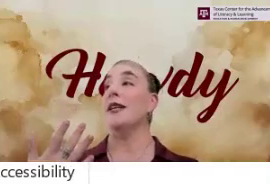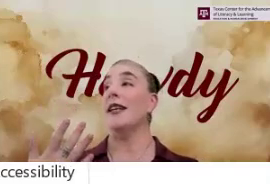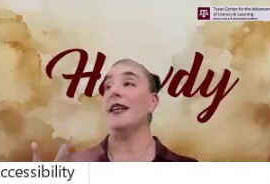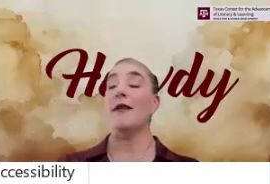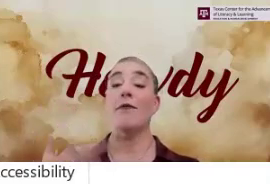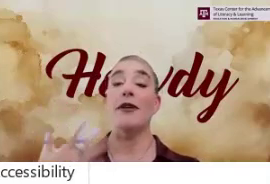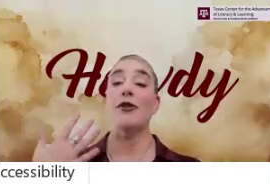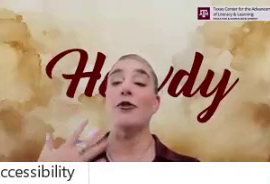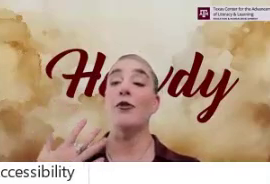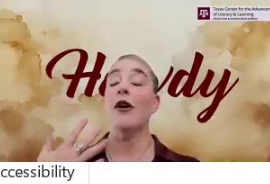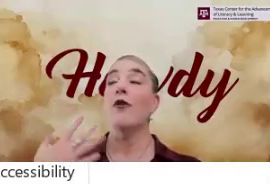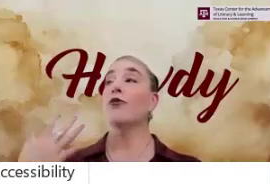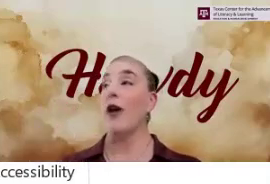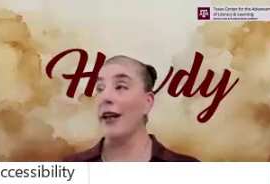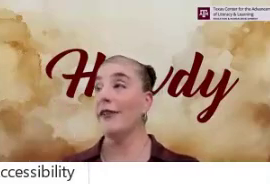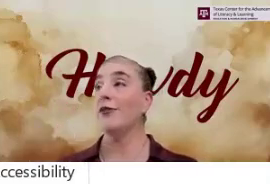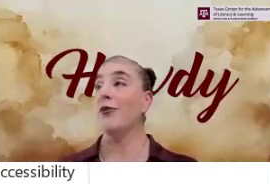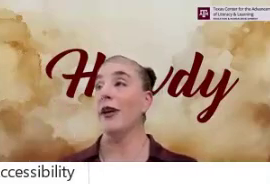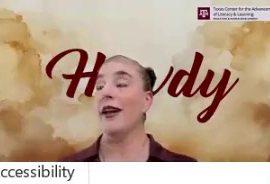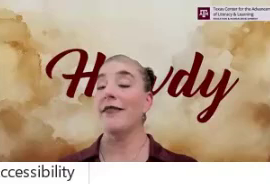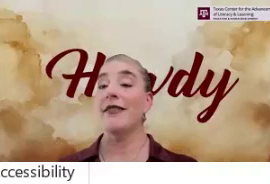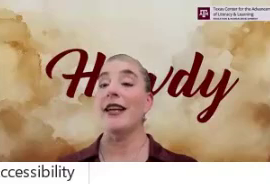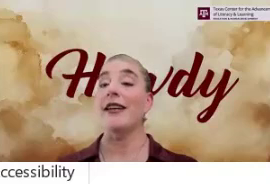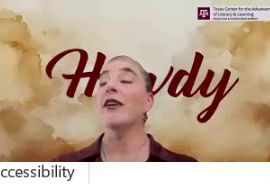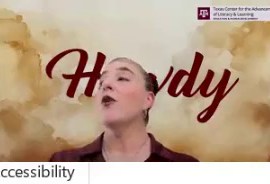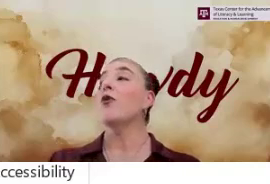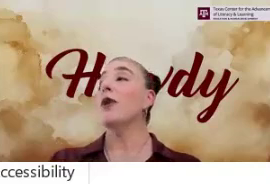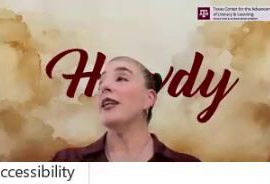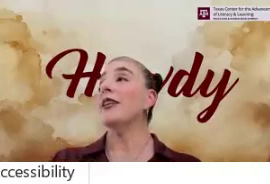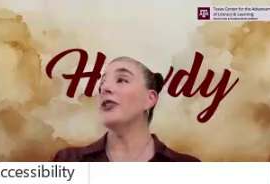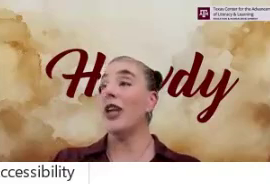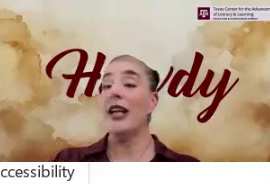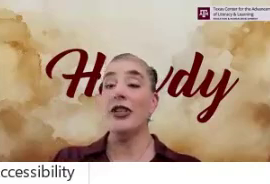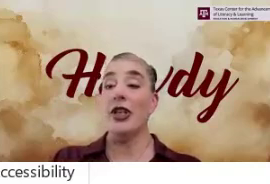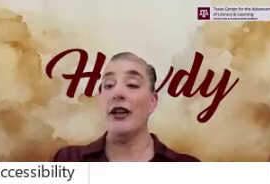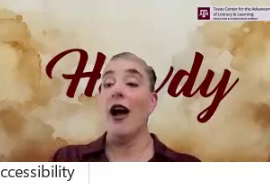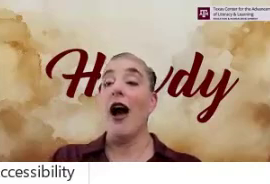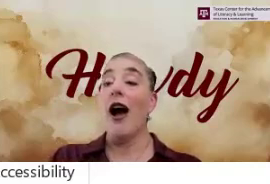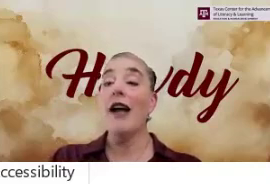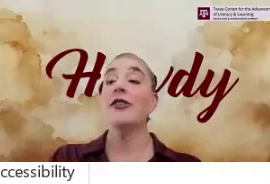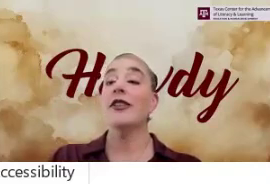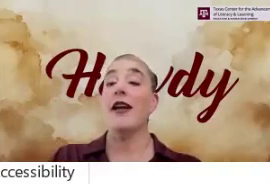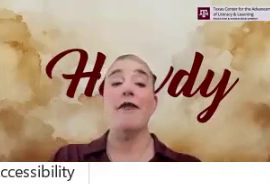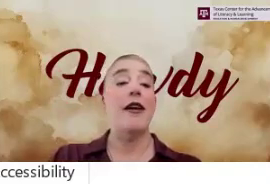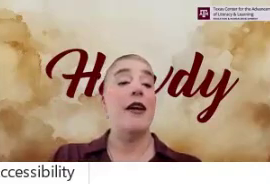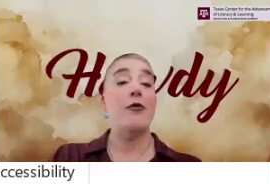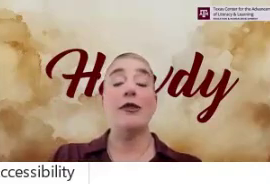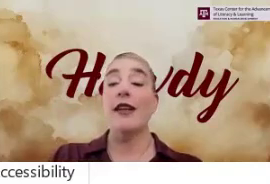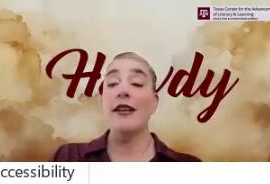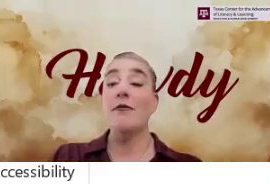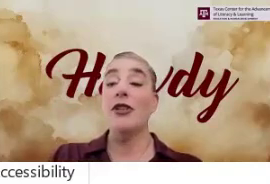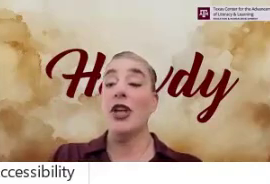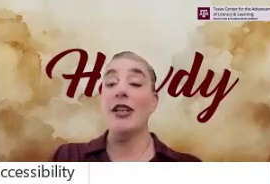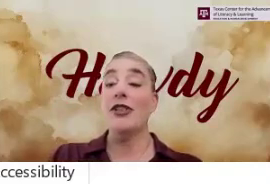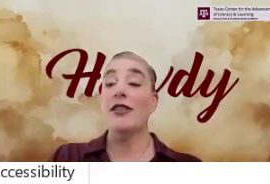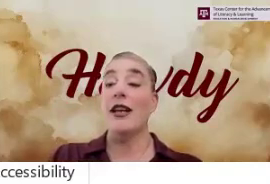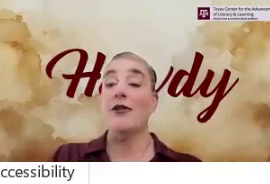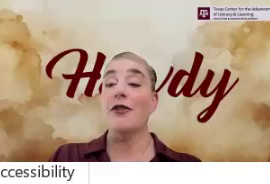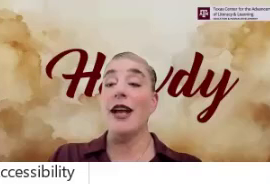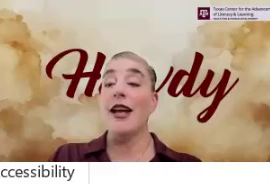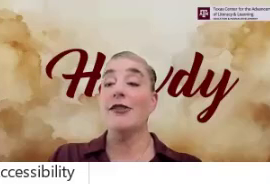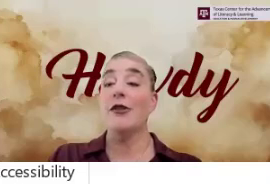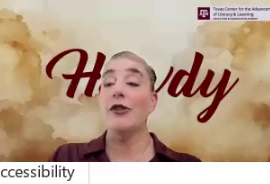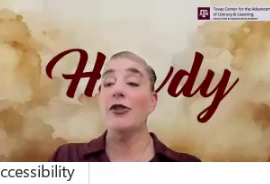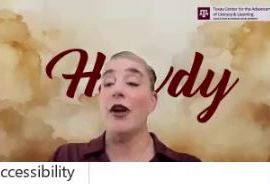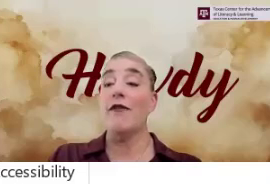stuff at the beginning. But to Ryan's point, I think we can change it. I just can't. It was letting me change it